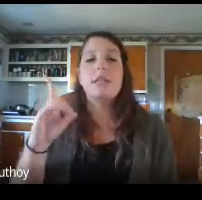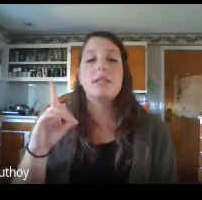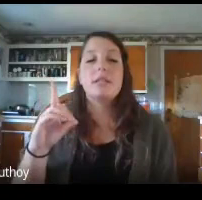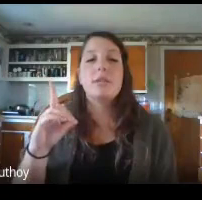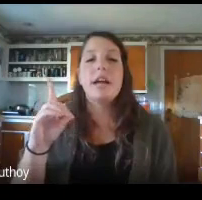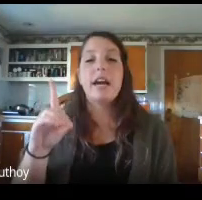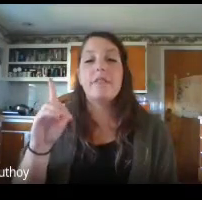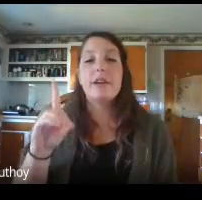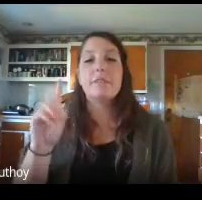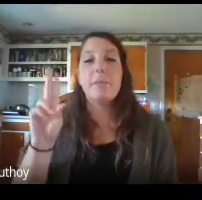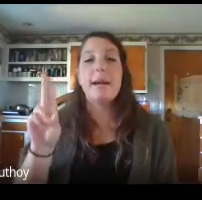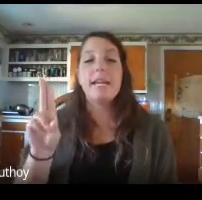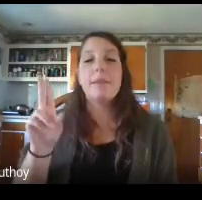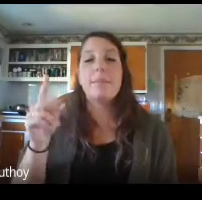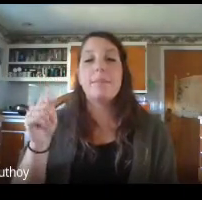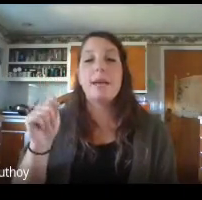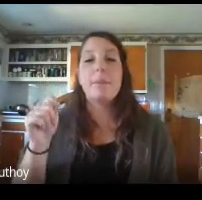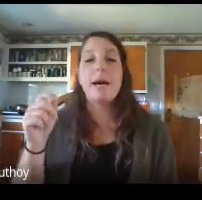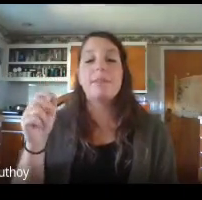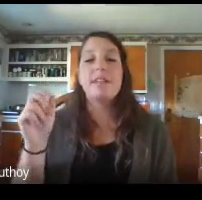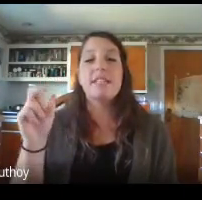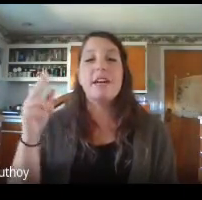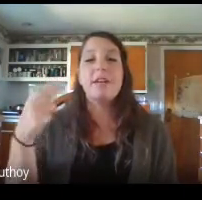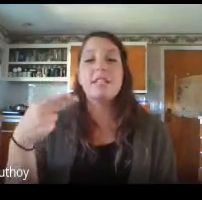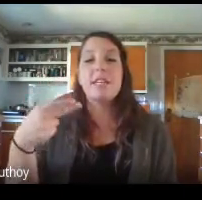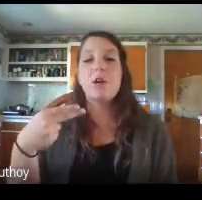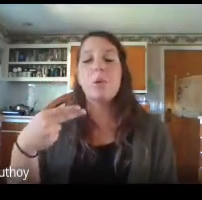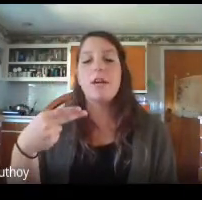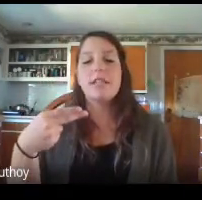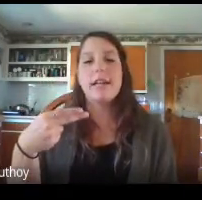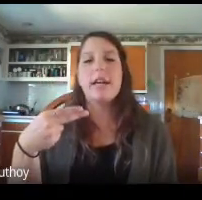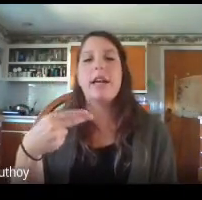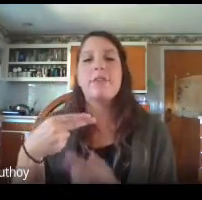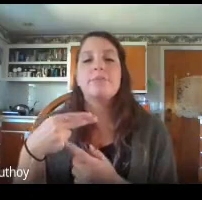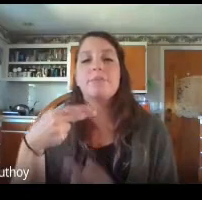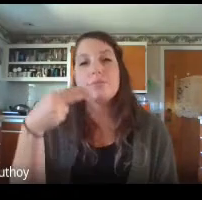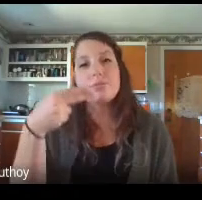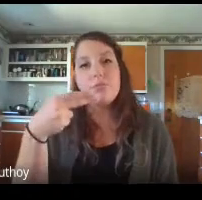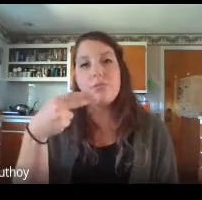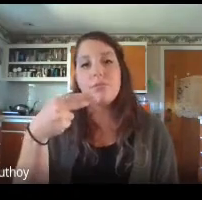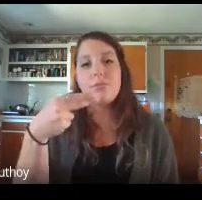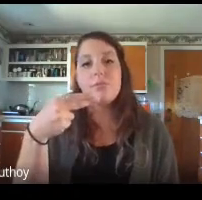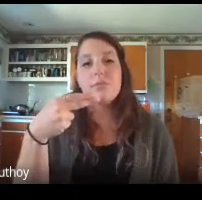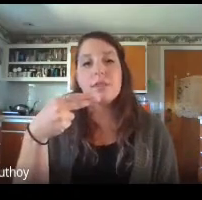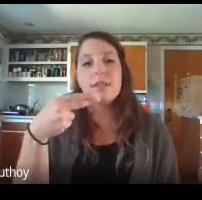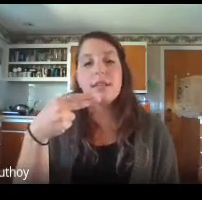out. So when I fingerspell my name, my palm is facing out until what letter?